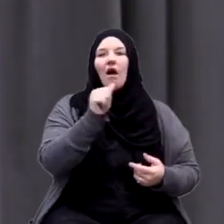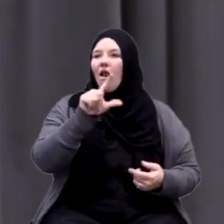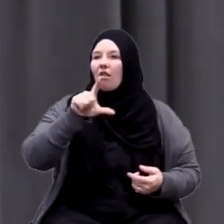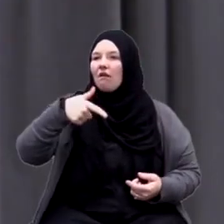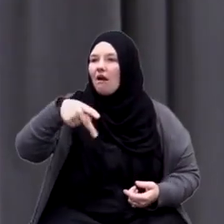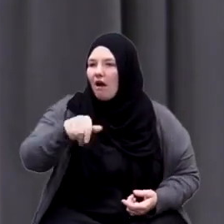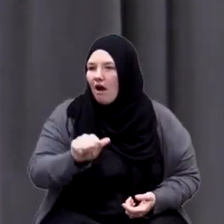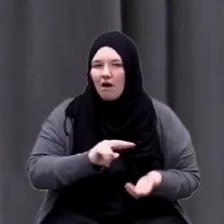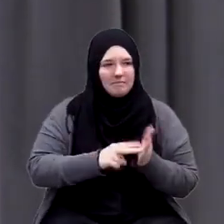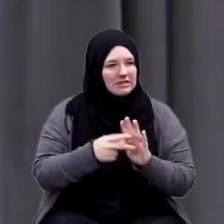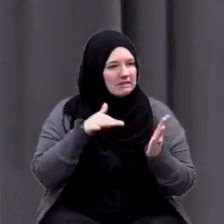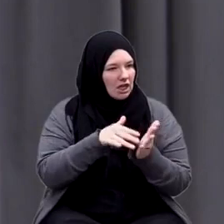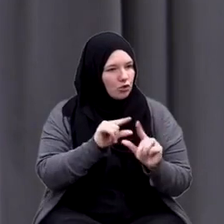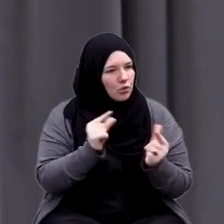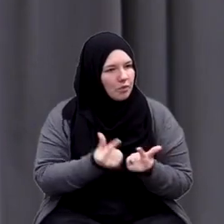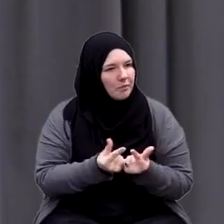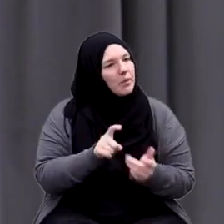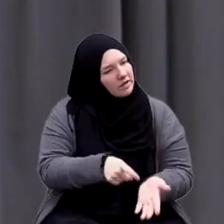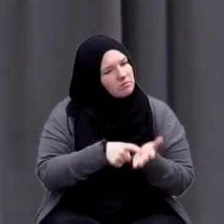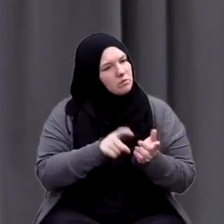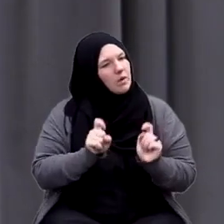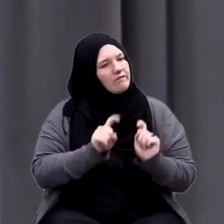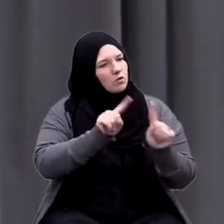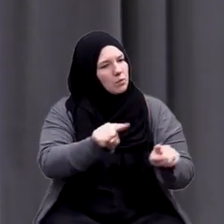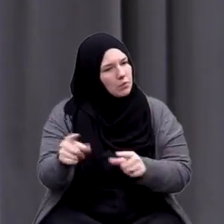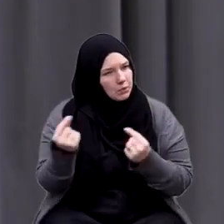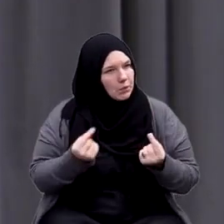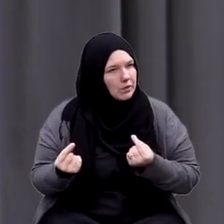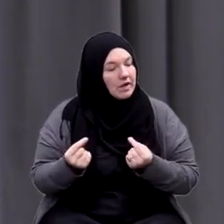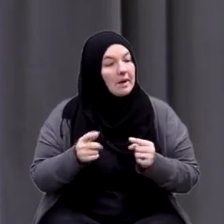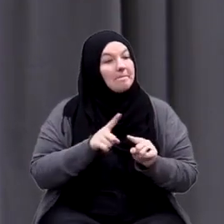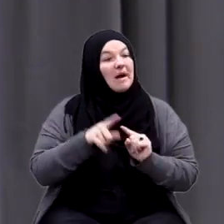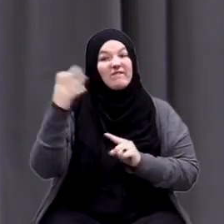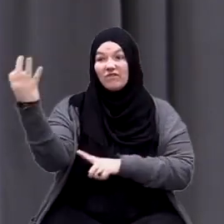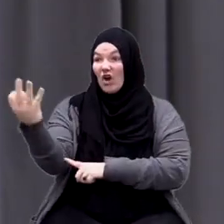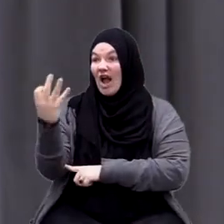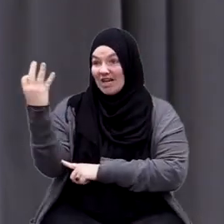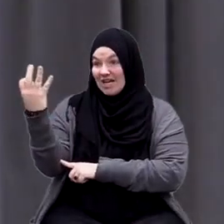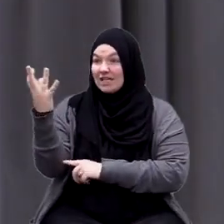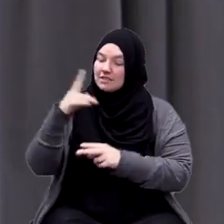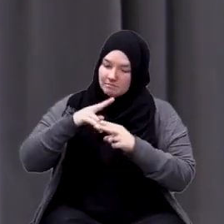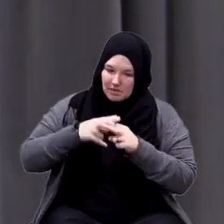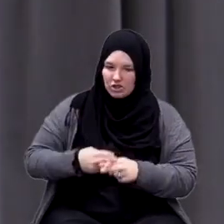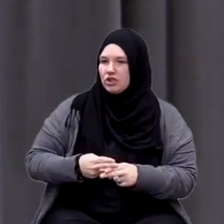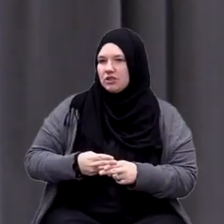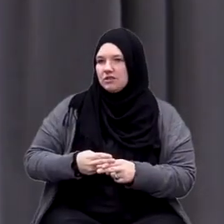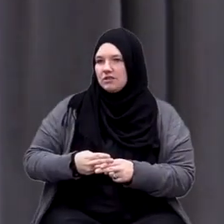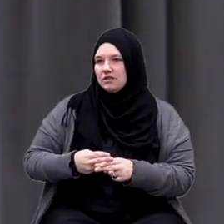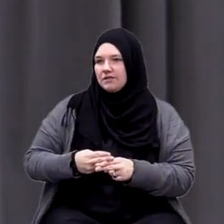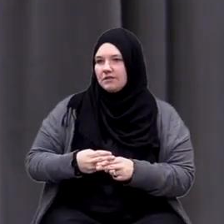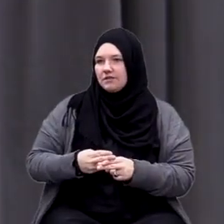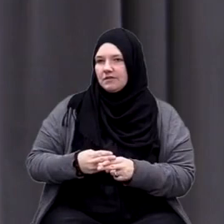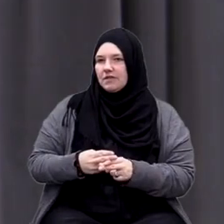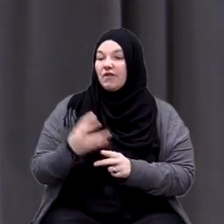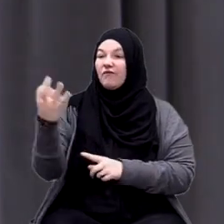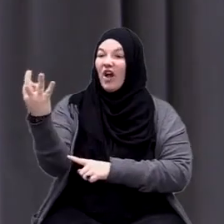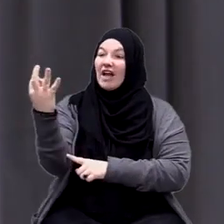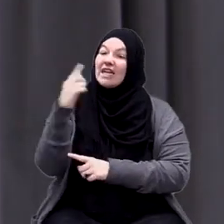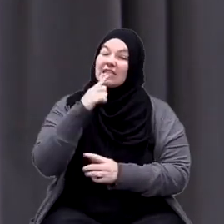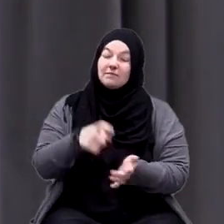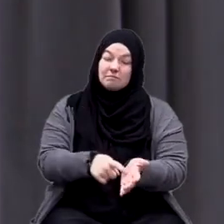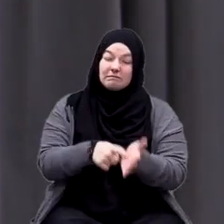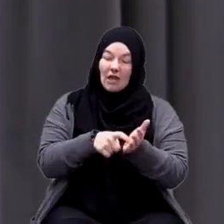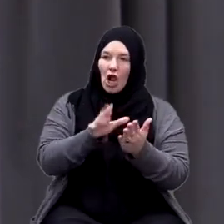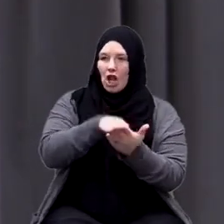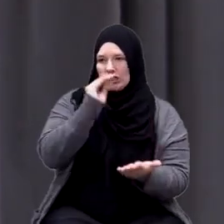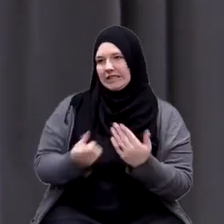or studying Islam. Of course, we have to do this. But this is mentioned in a so powerful